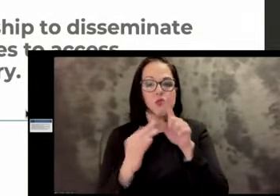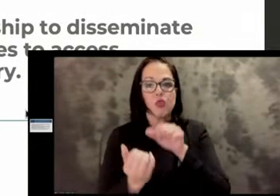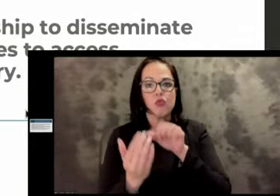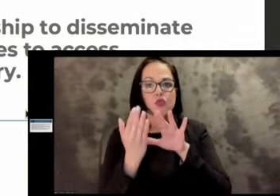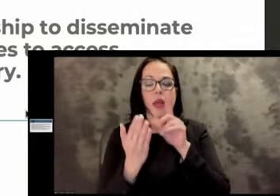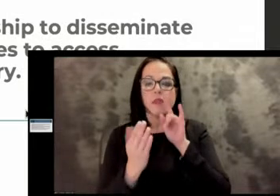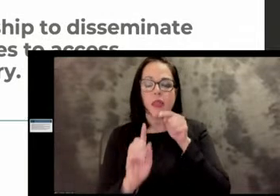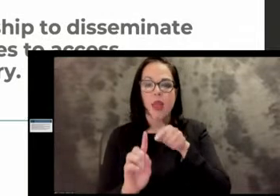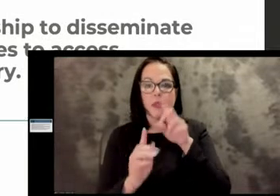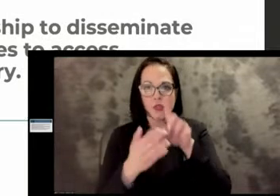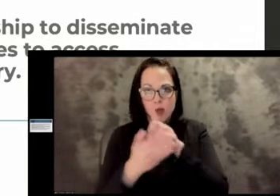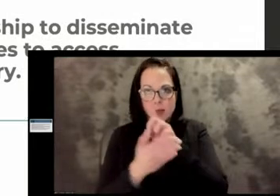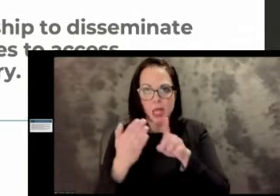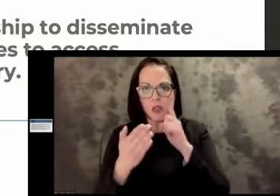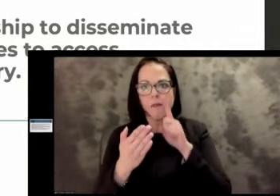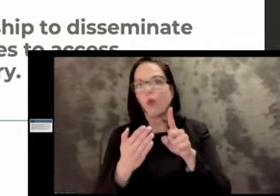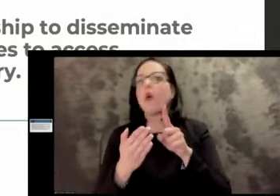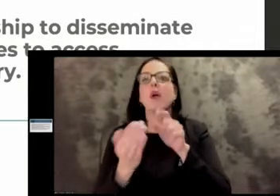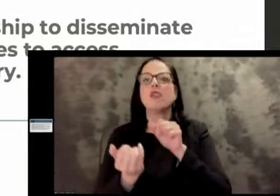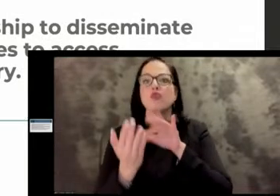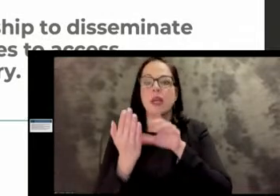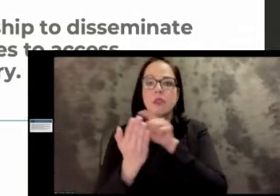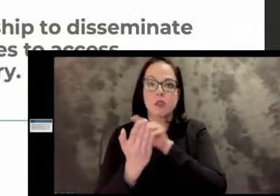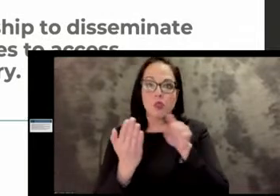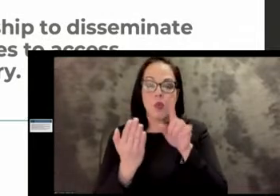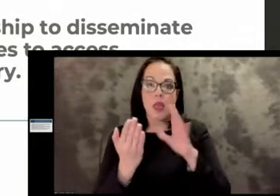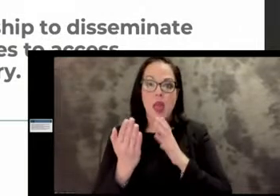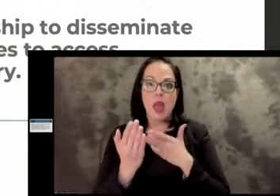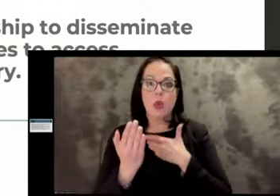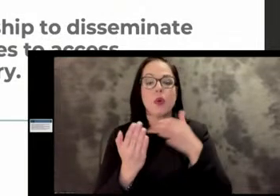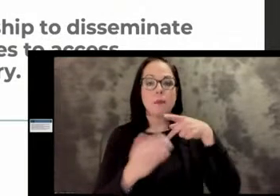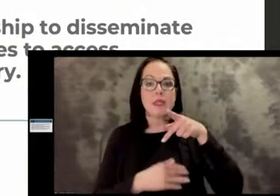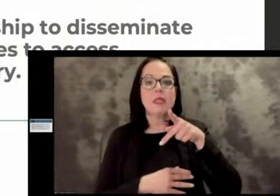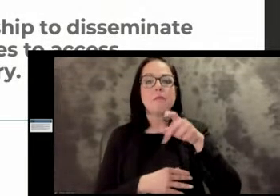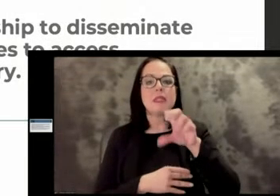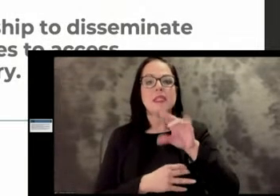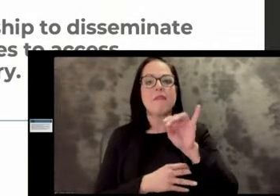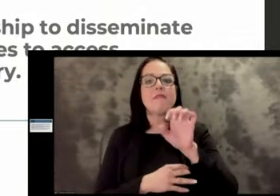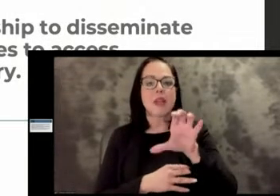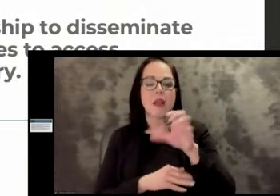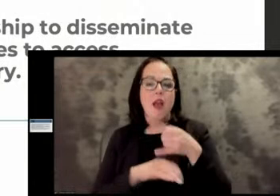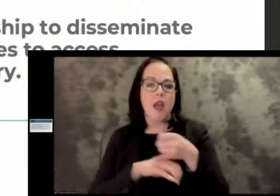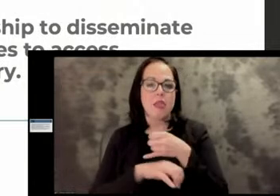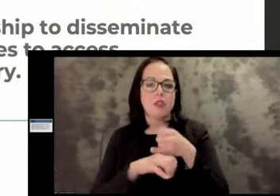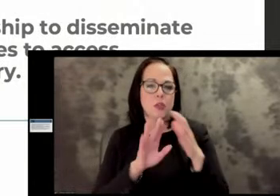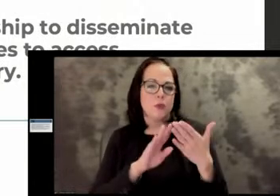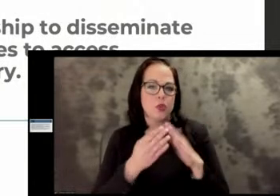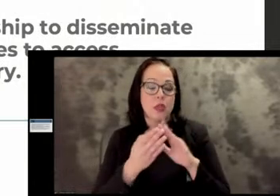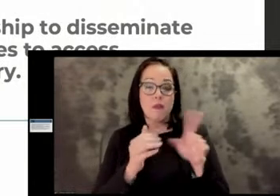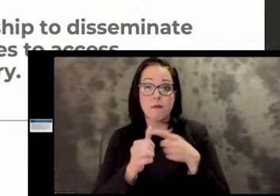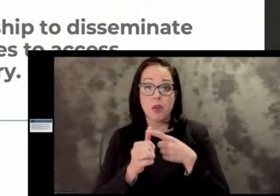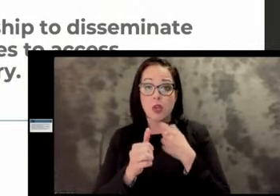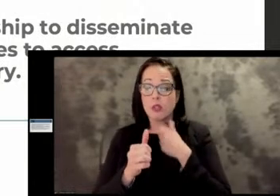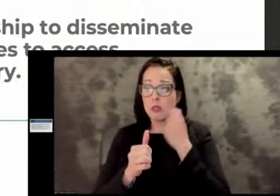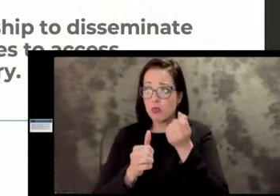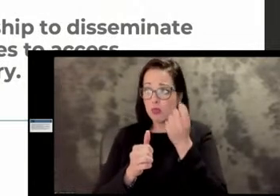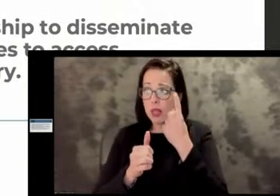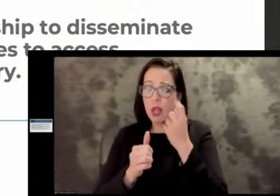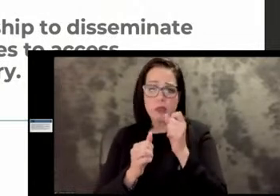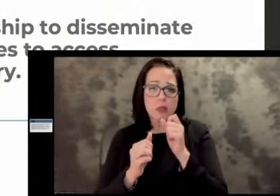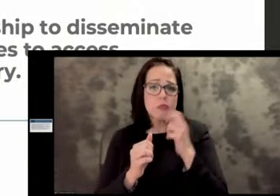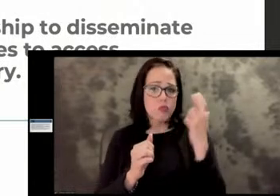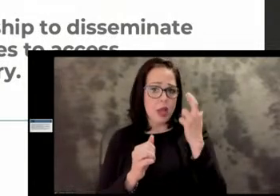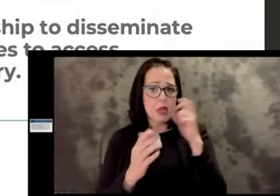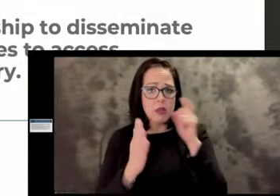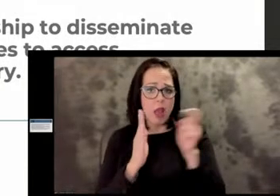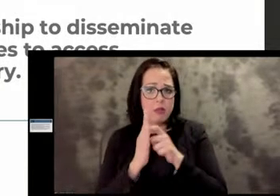directed at members of our Asian American and Pacific Islander community. So first, again, recognizing the reach of the federal government, we suggest